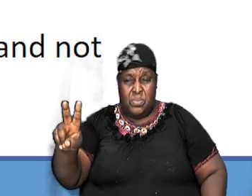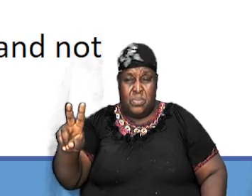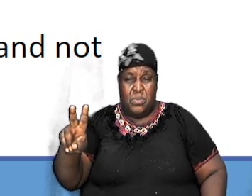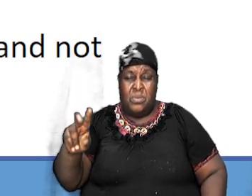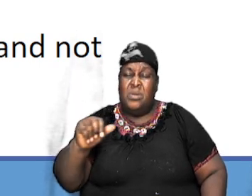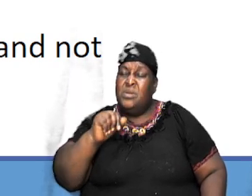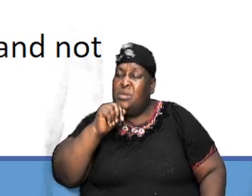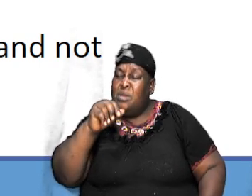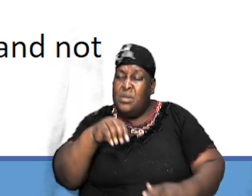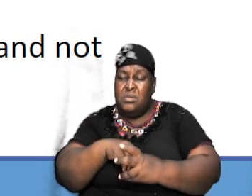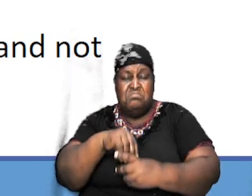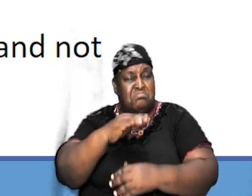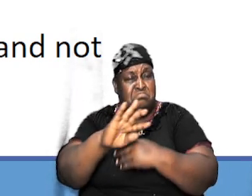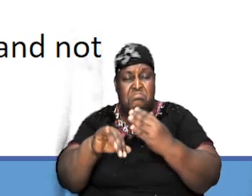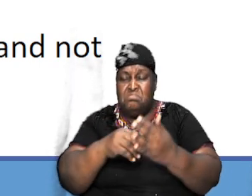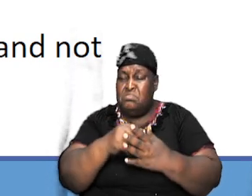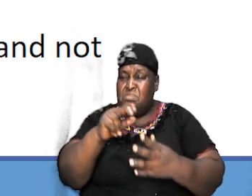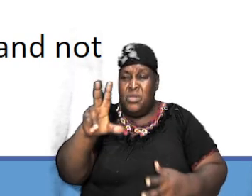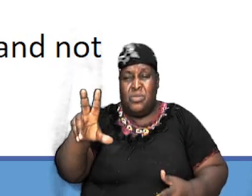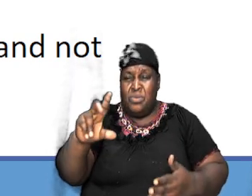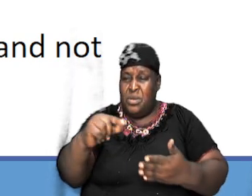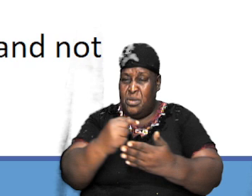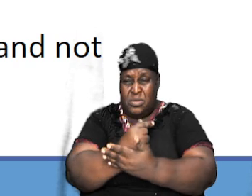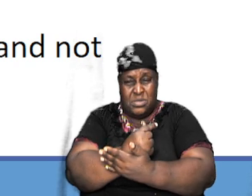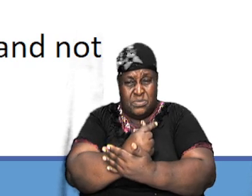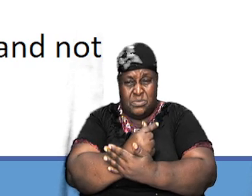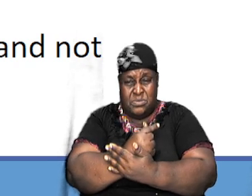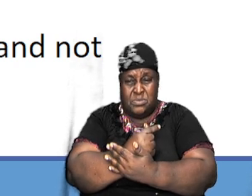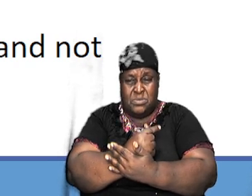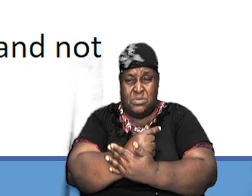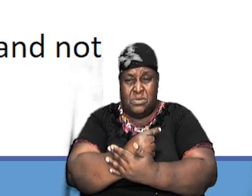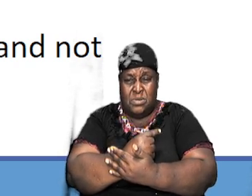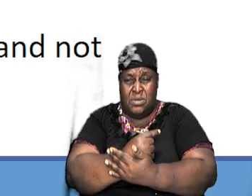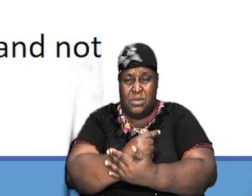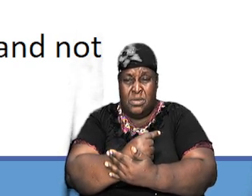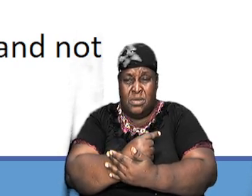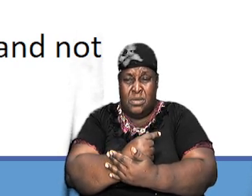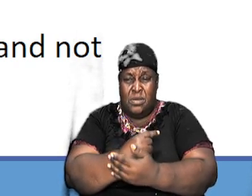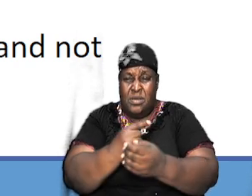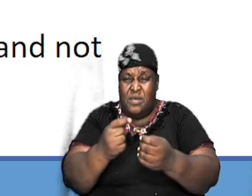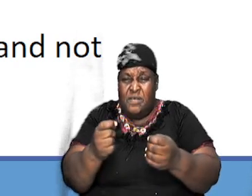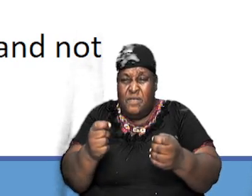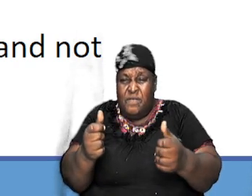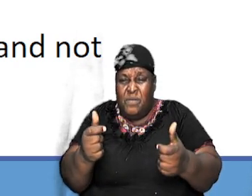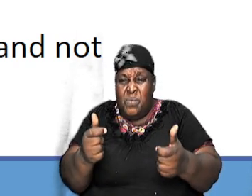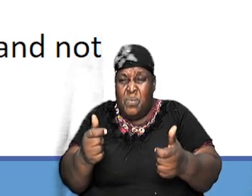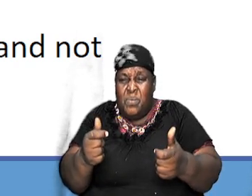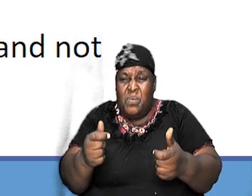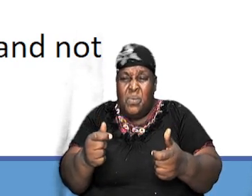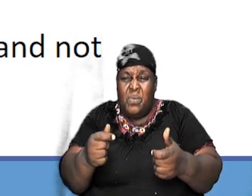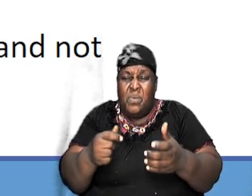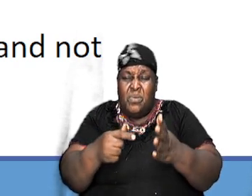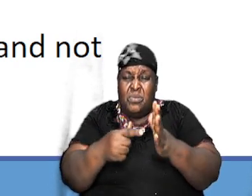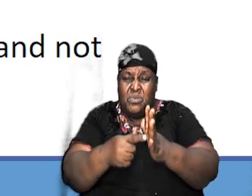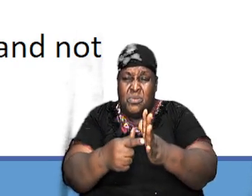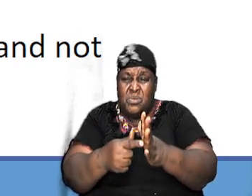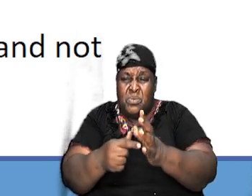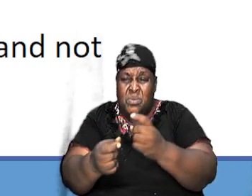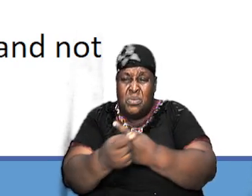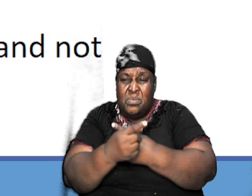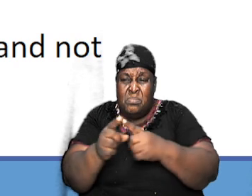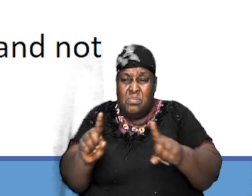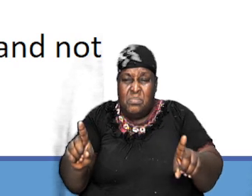three of the gospels. There are a few verbal differences also in